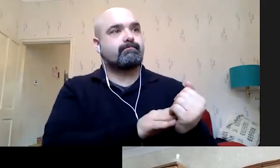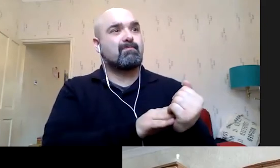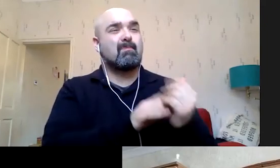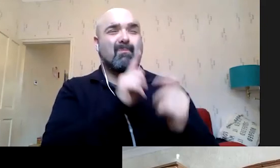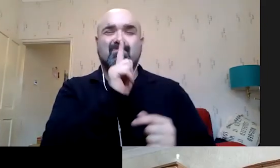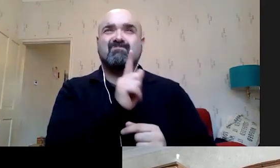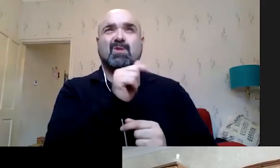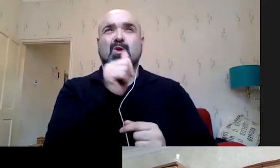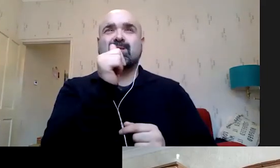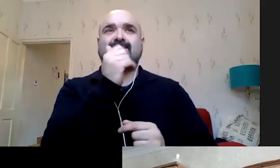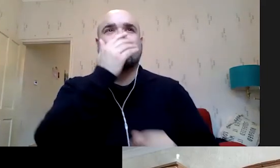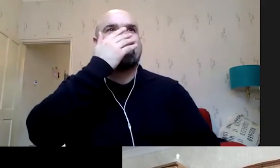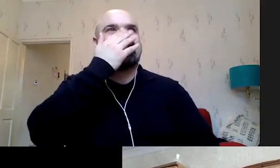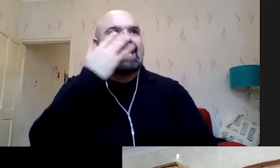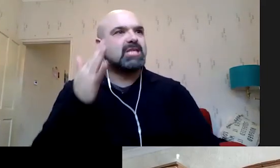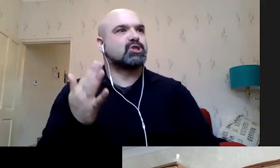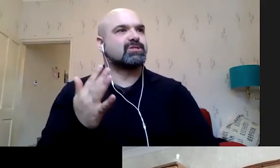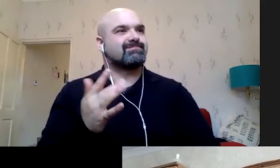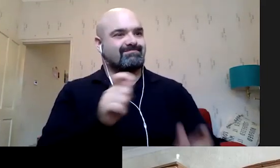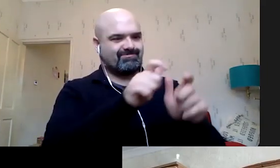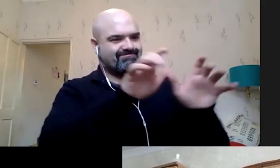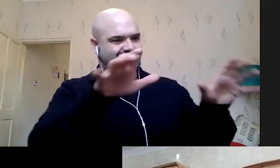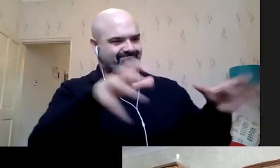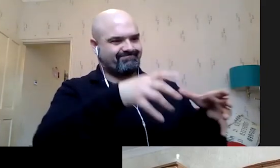tendency for teenagers to have